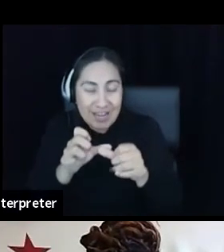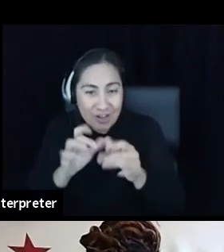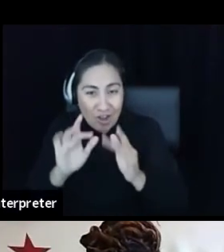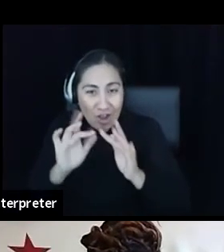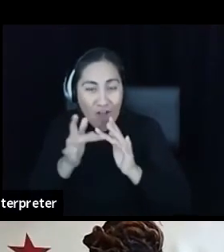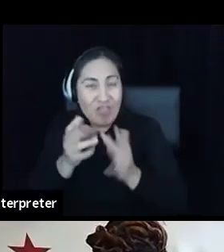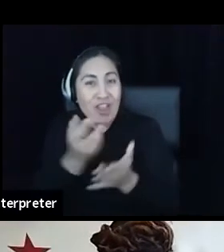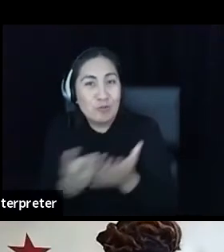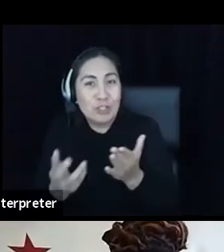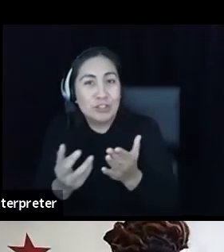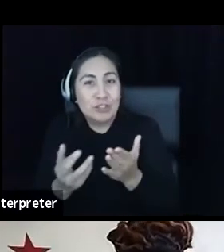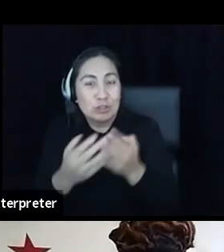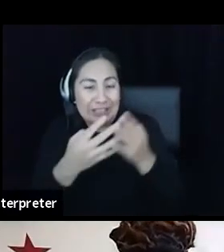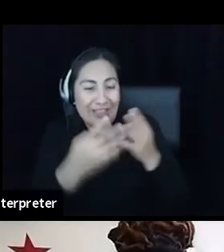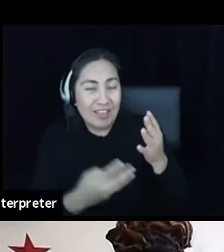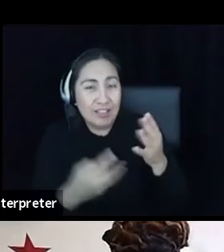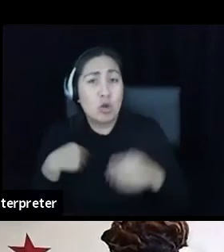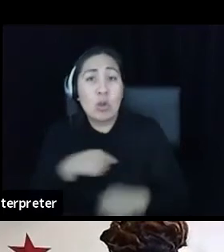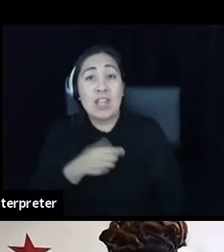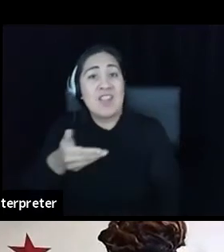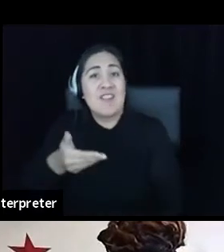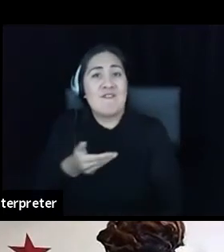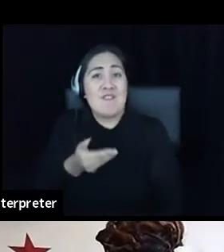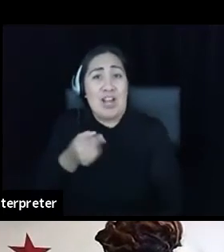to Venmo us directly